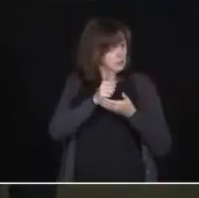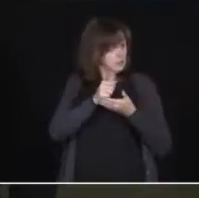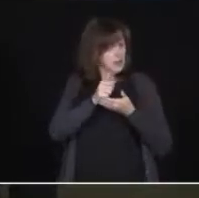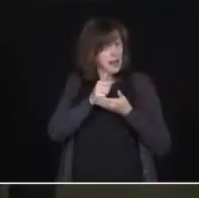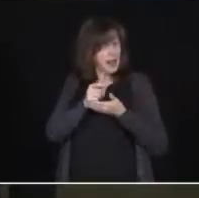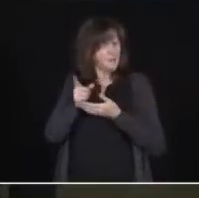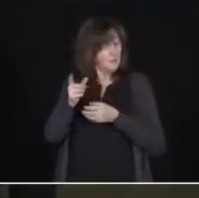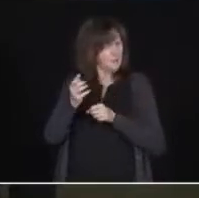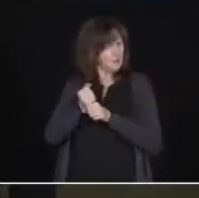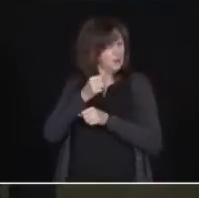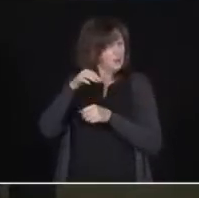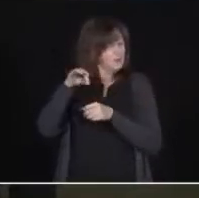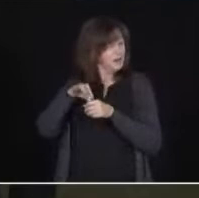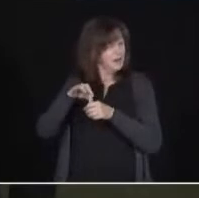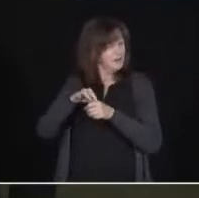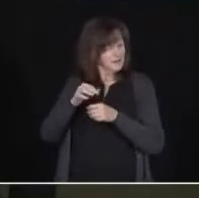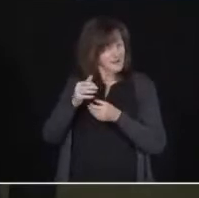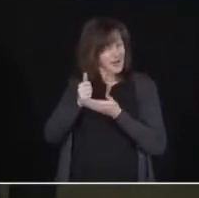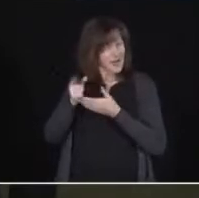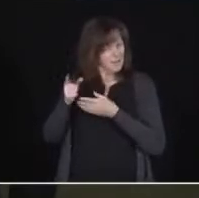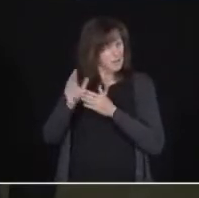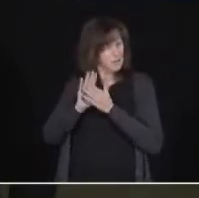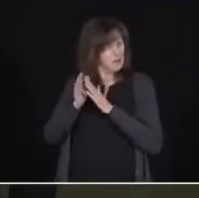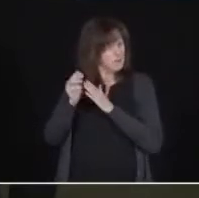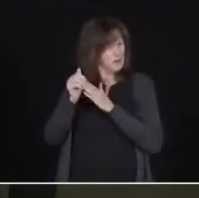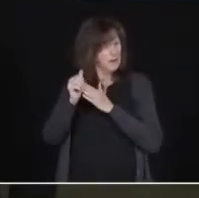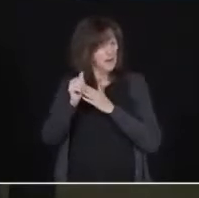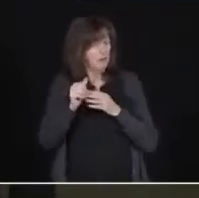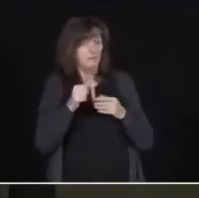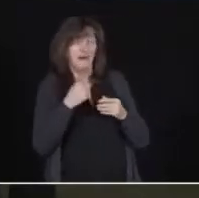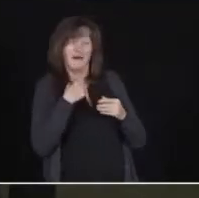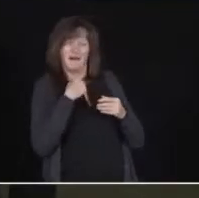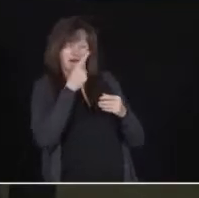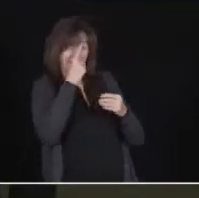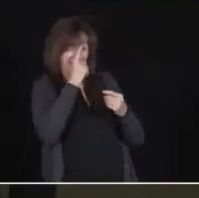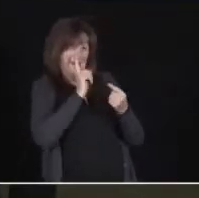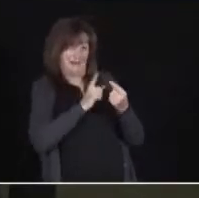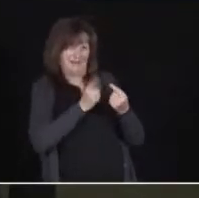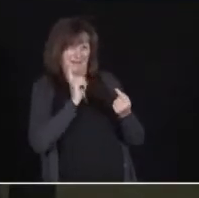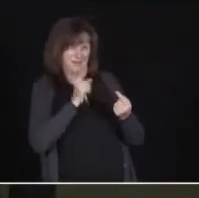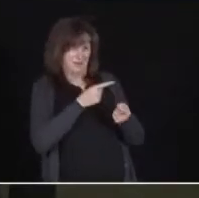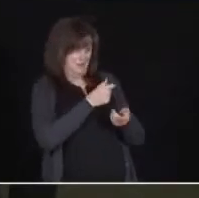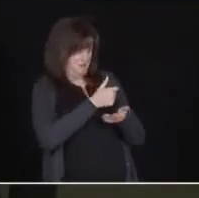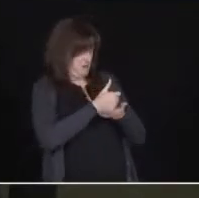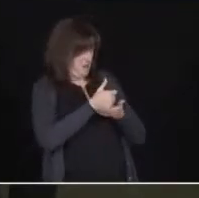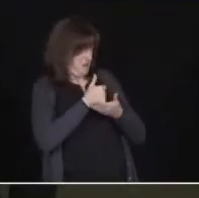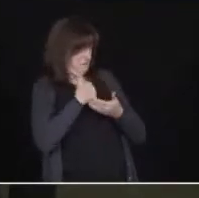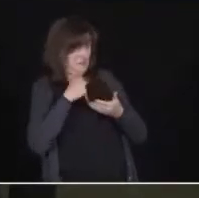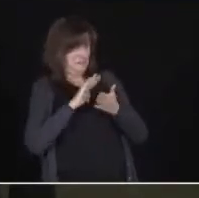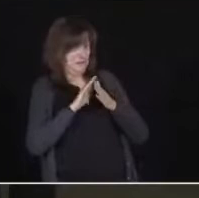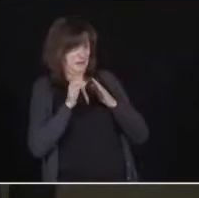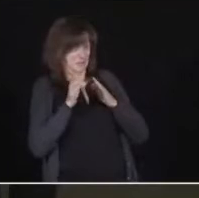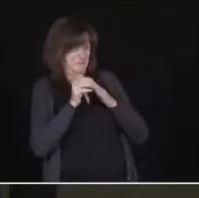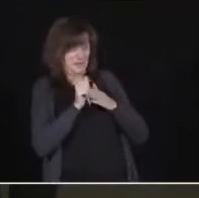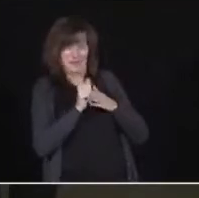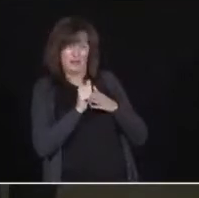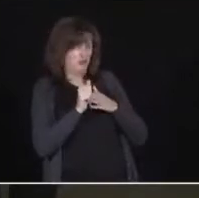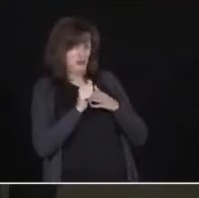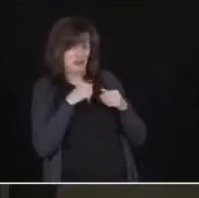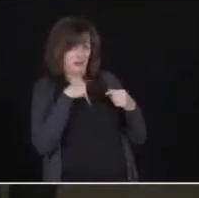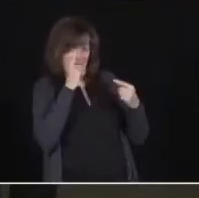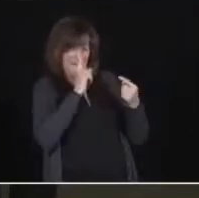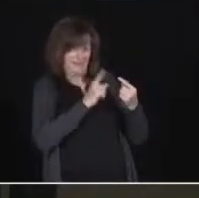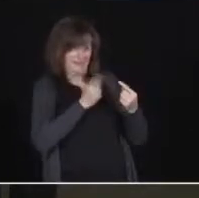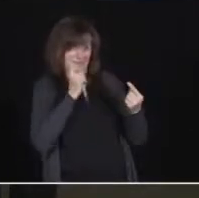on both comments about helping get leadership. I have supporters across the province, and as for the election as well.